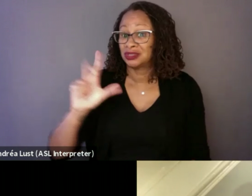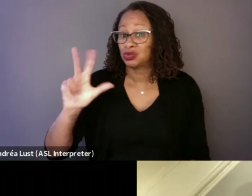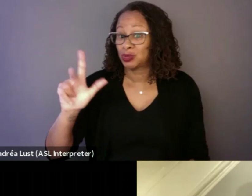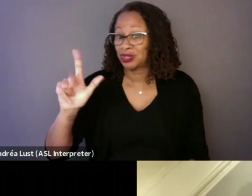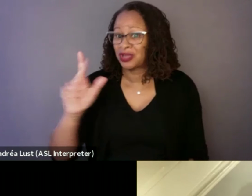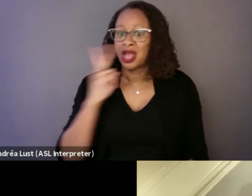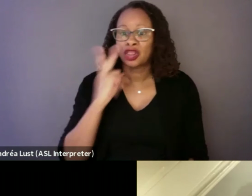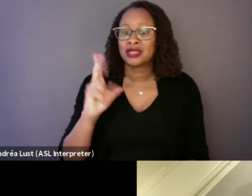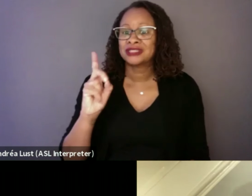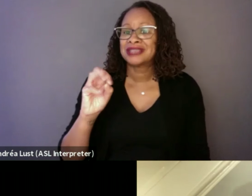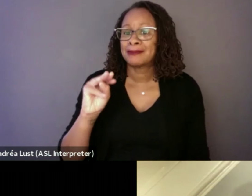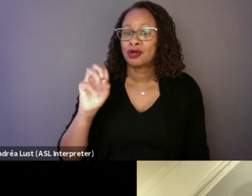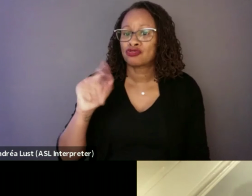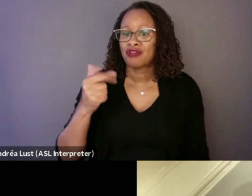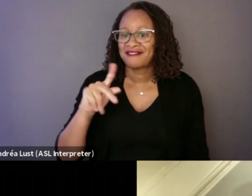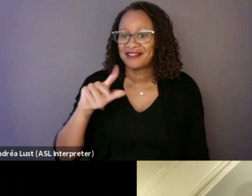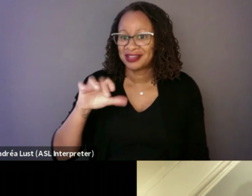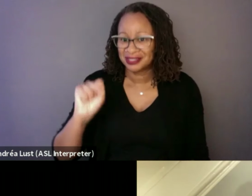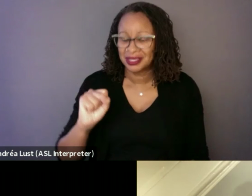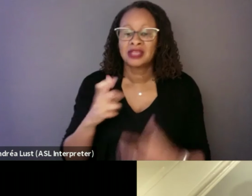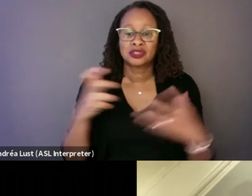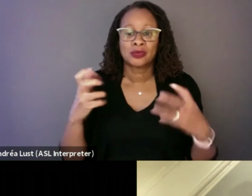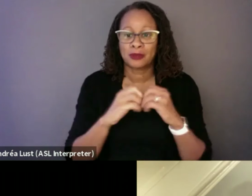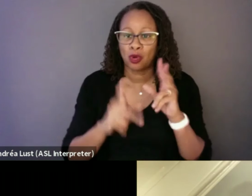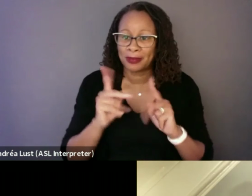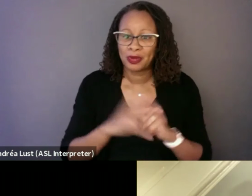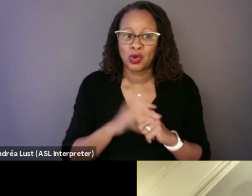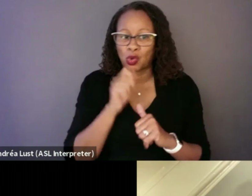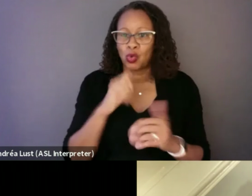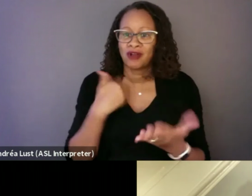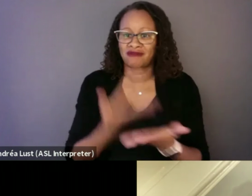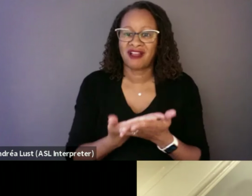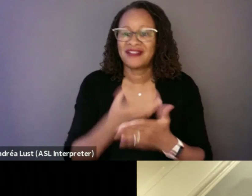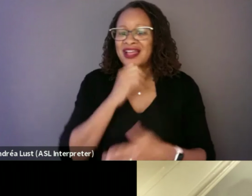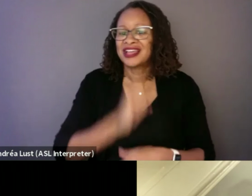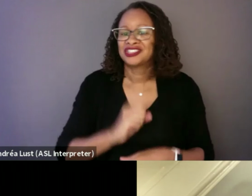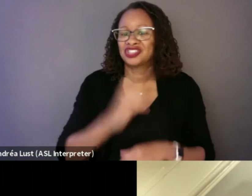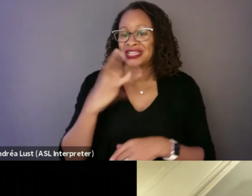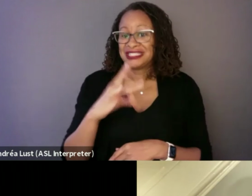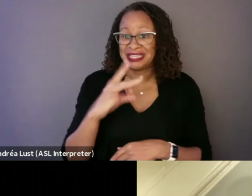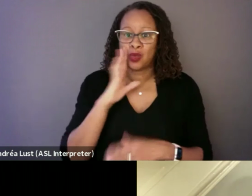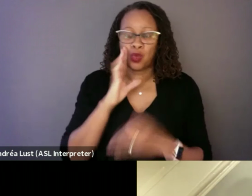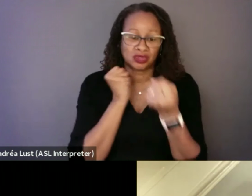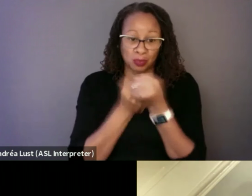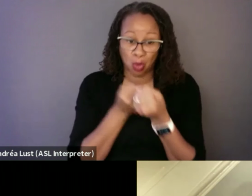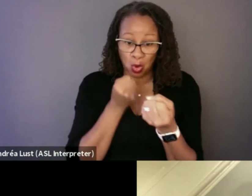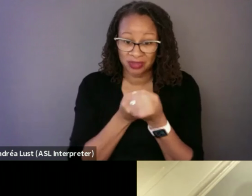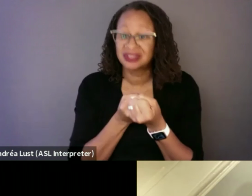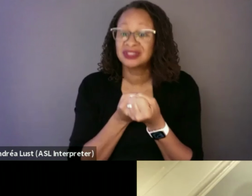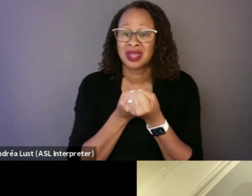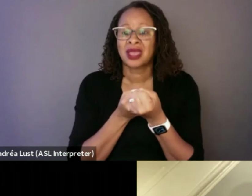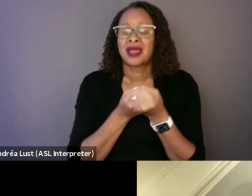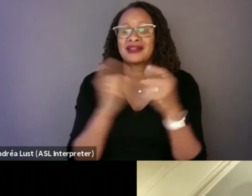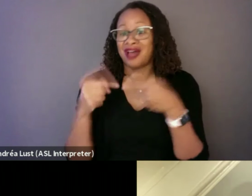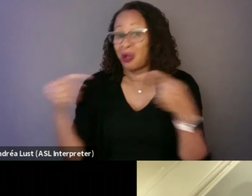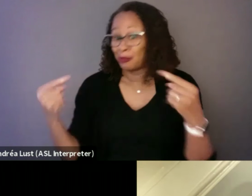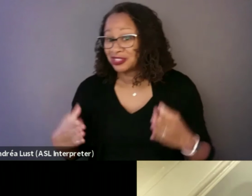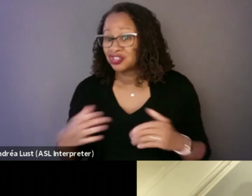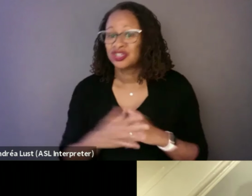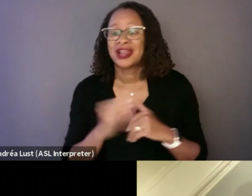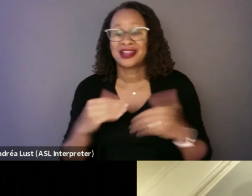demographics, there'll be, you know, so many more people who have reached the age of 18, and they will support, I assume, the opposition and a